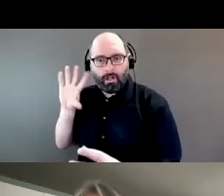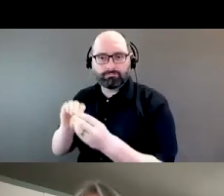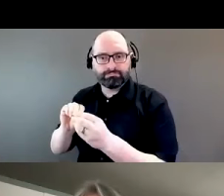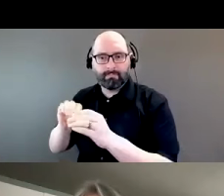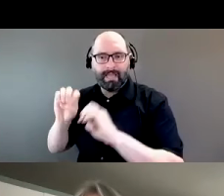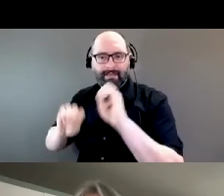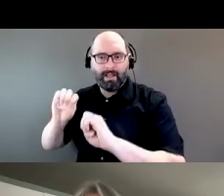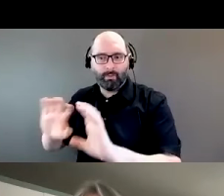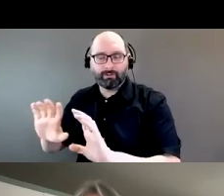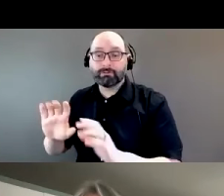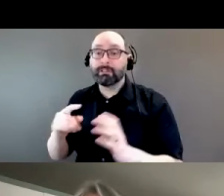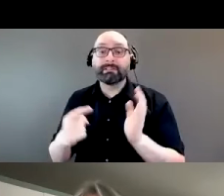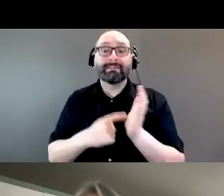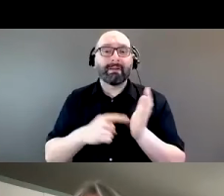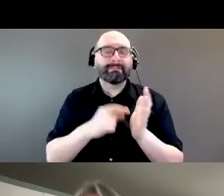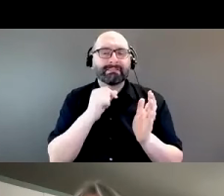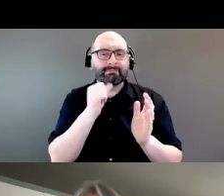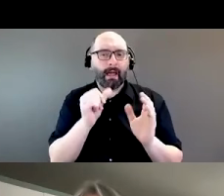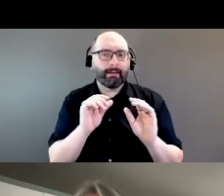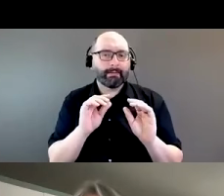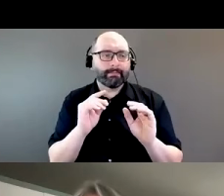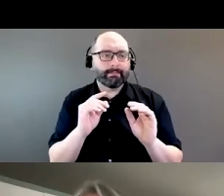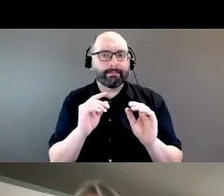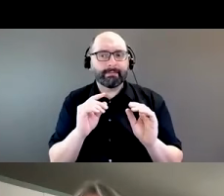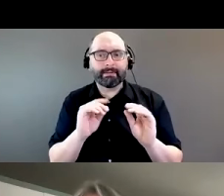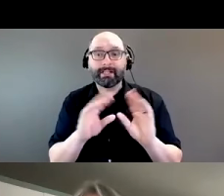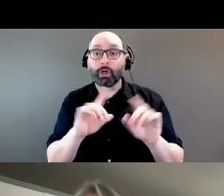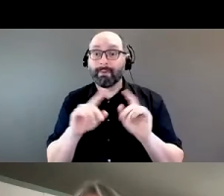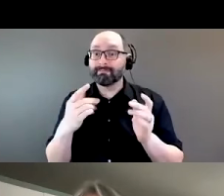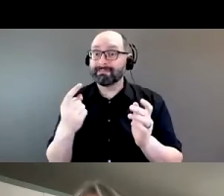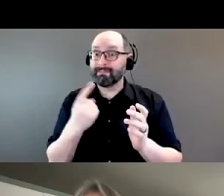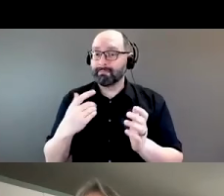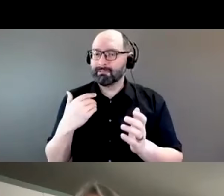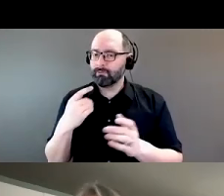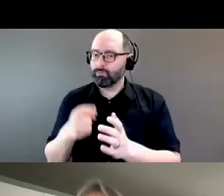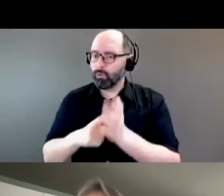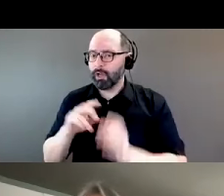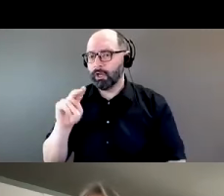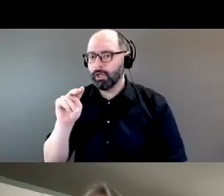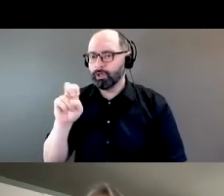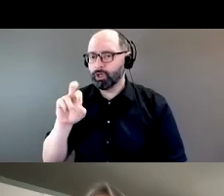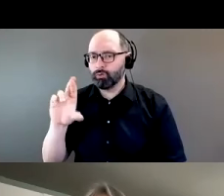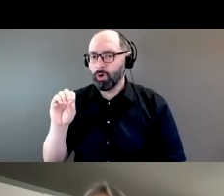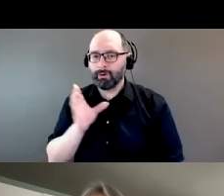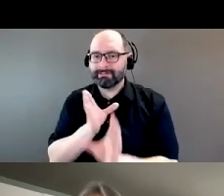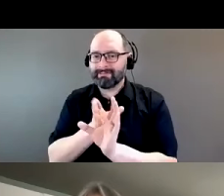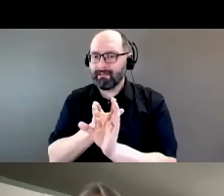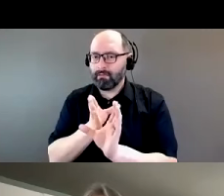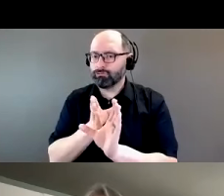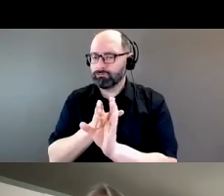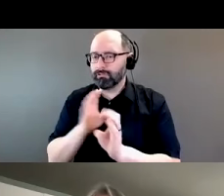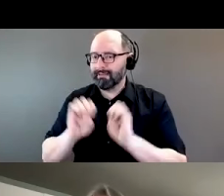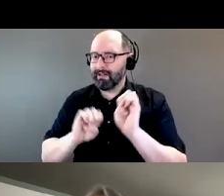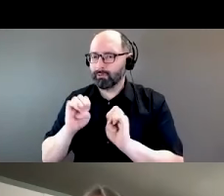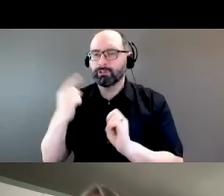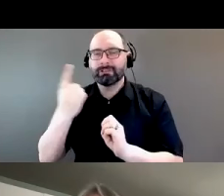not as clear, it requires what I said about the neuropsychological evaluation. Great. Something more in depth, you think?